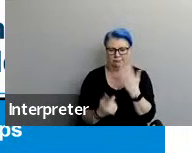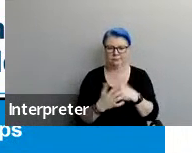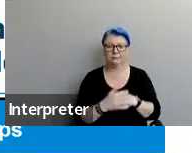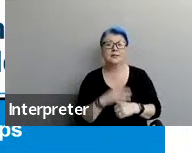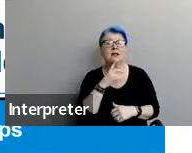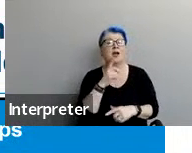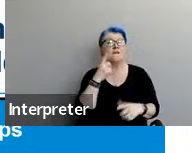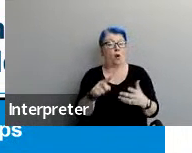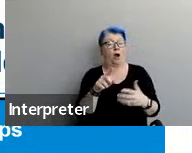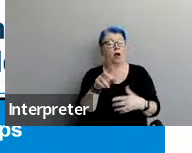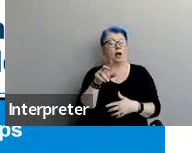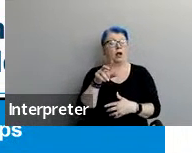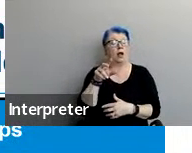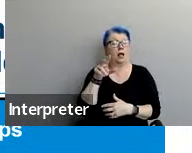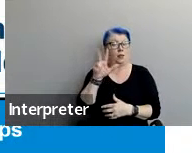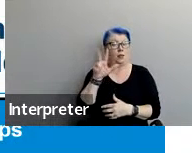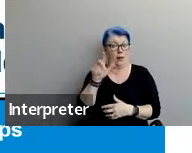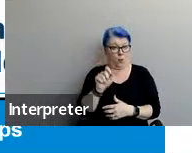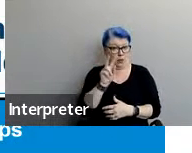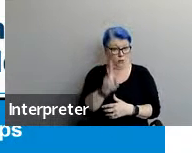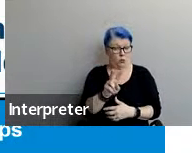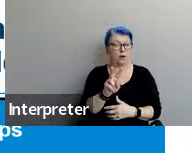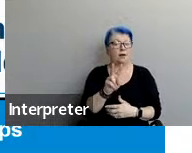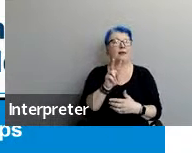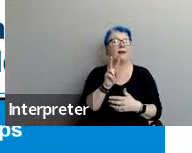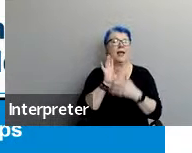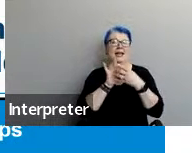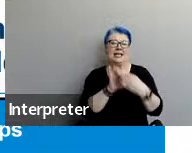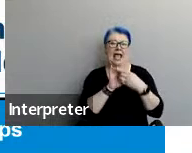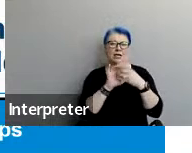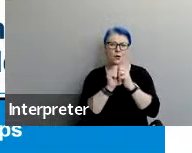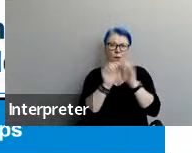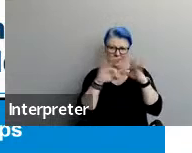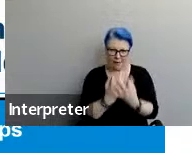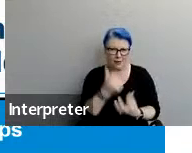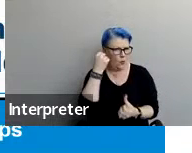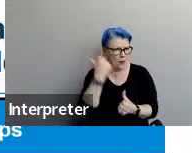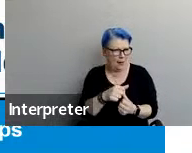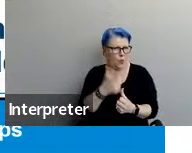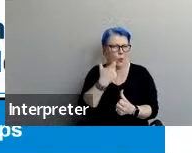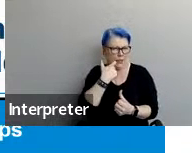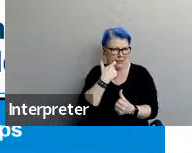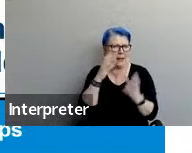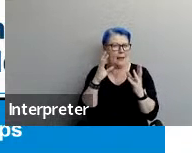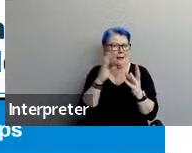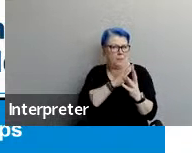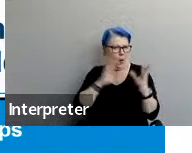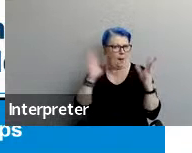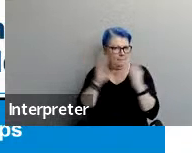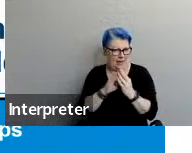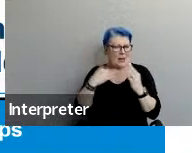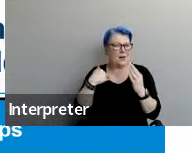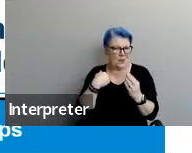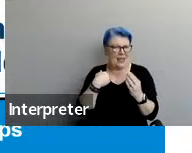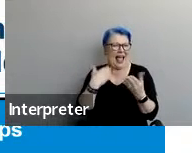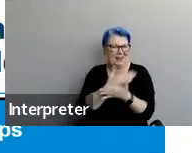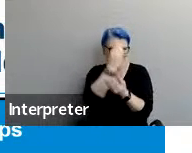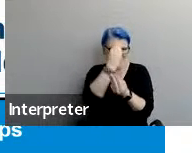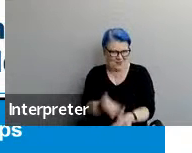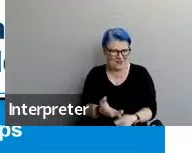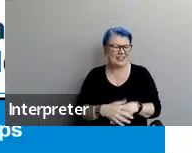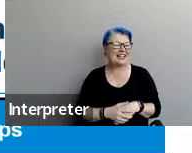families, 3.2, we did report out on that at our last board meeting, you might remember, through our FACE